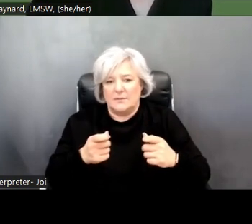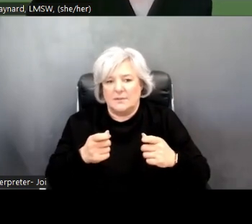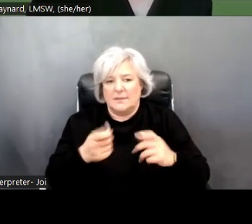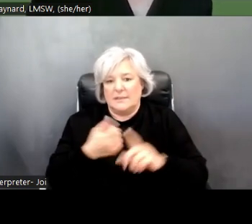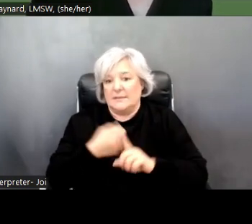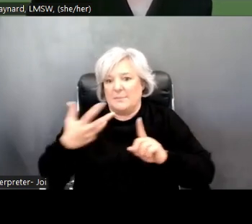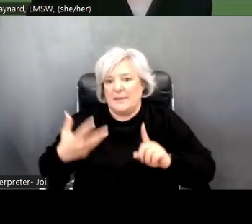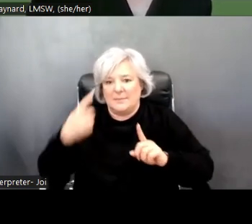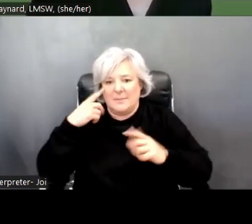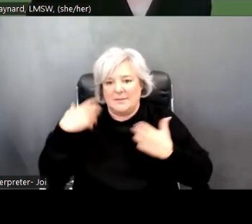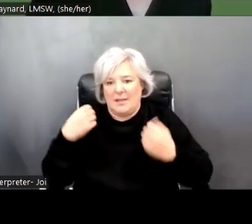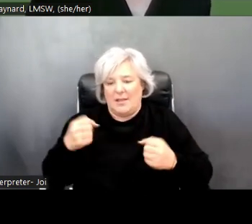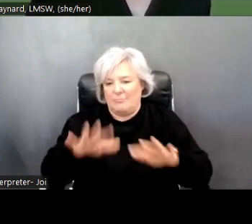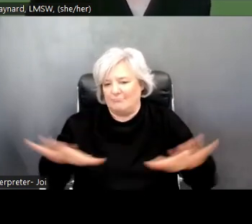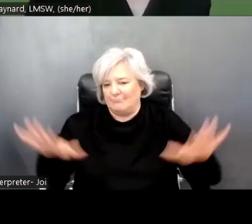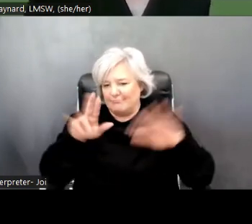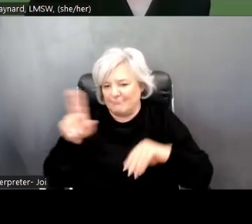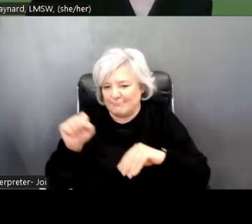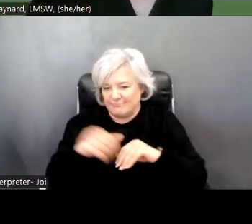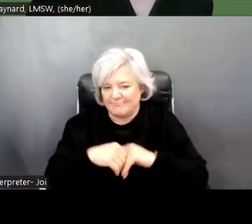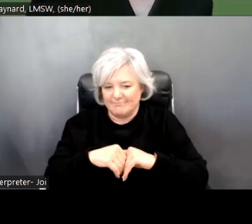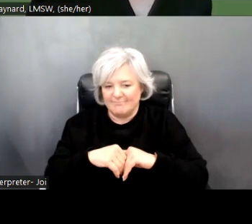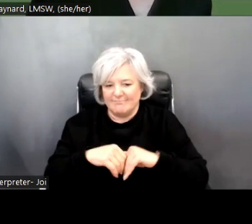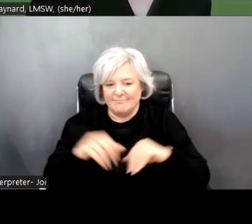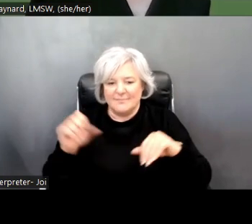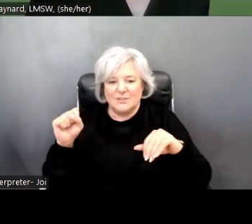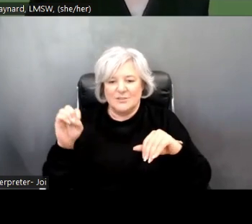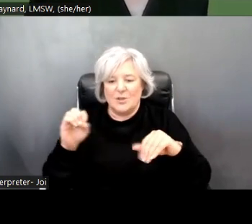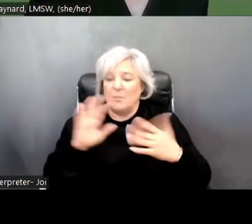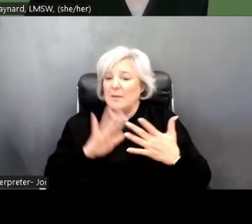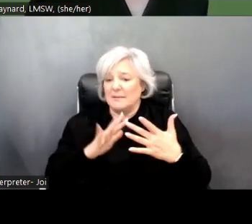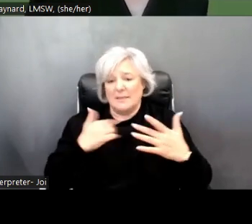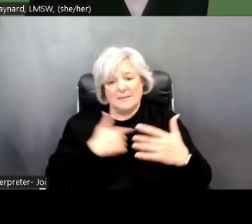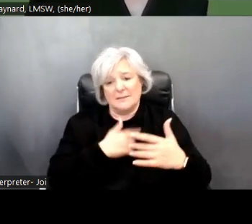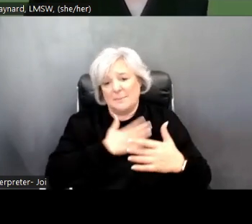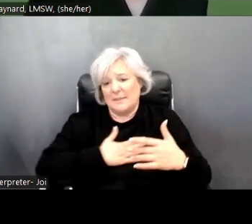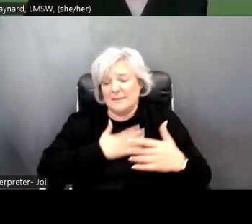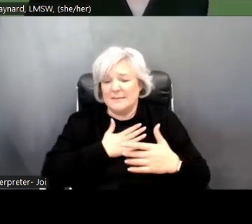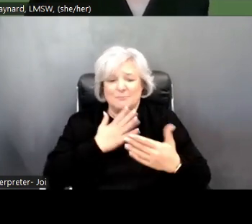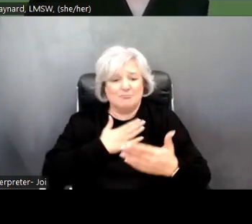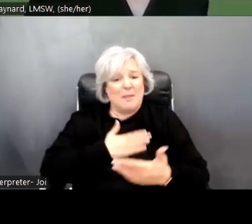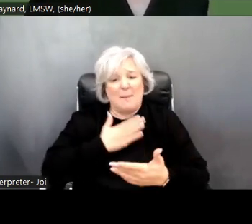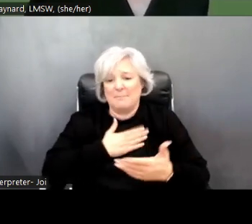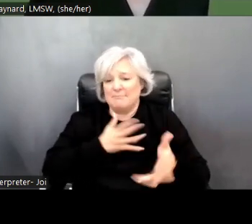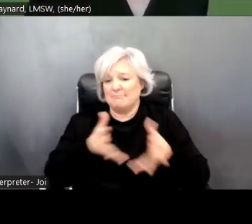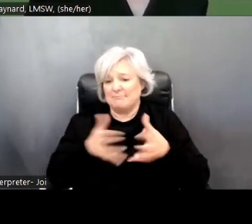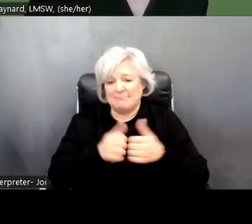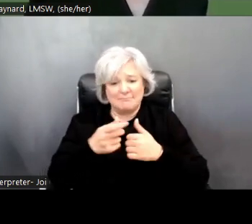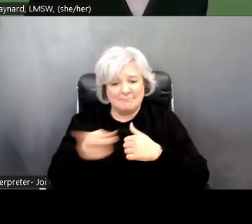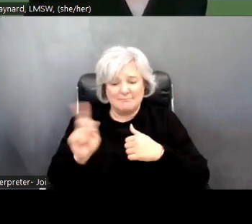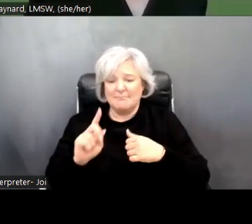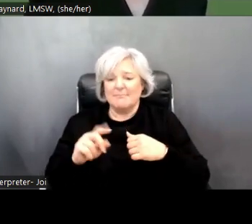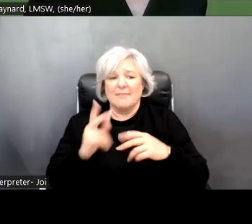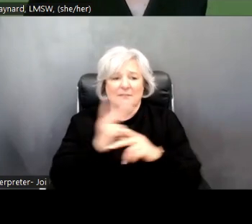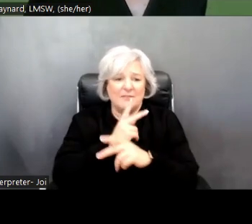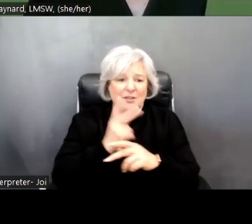expanding in mental health across the country for sure. So reach out to us. We're happy to talk with you and help you figure out